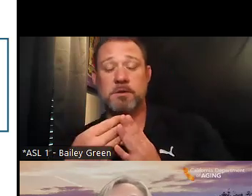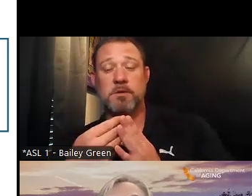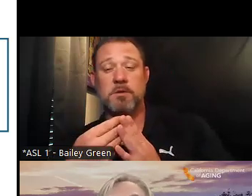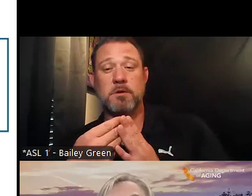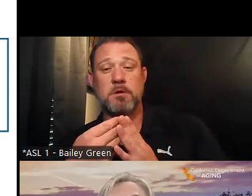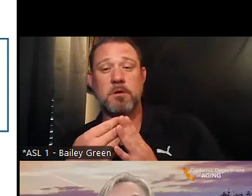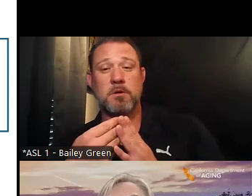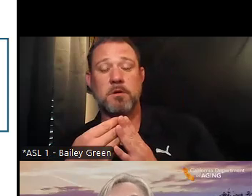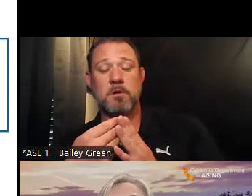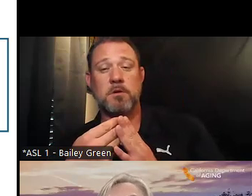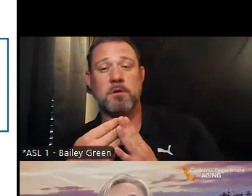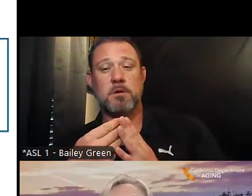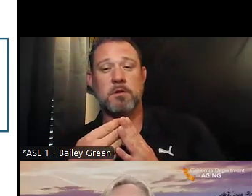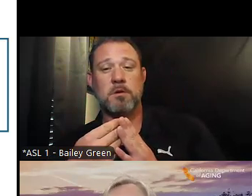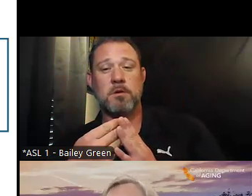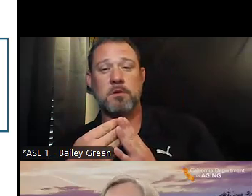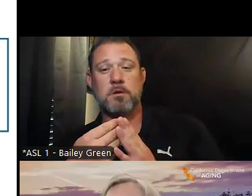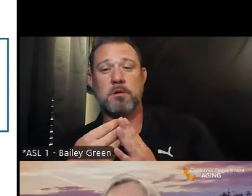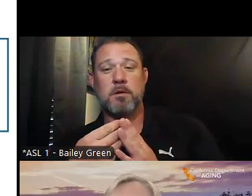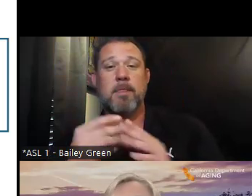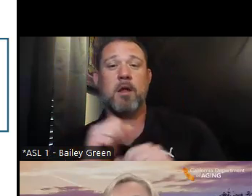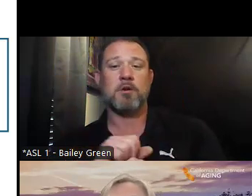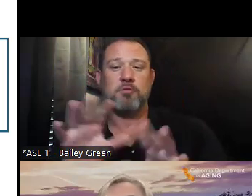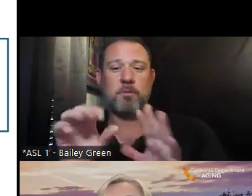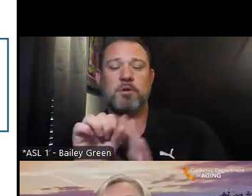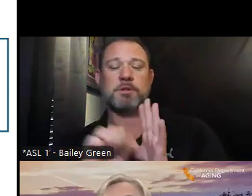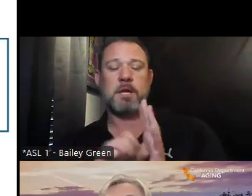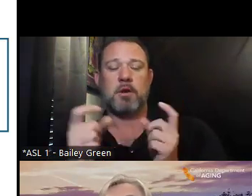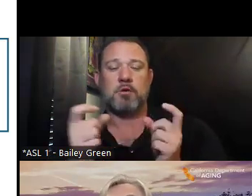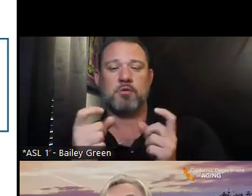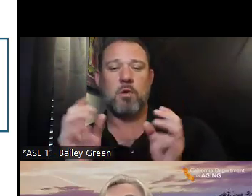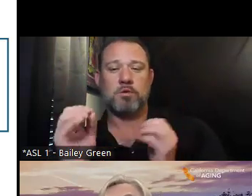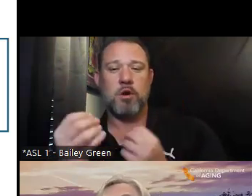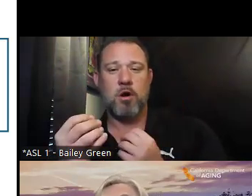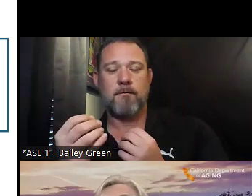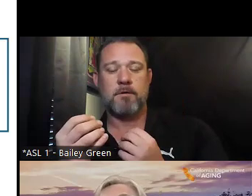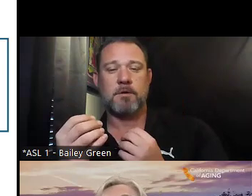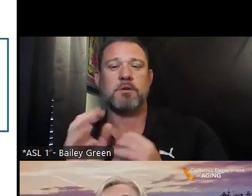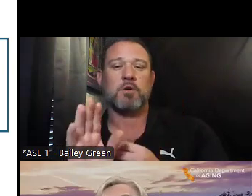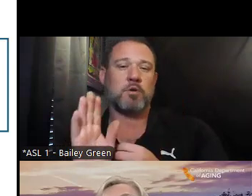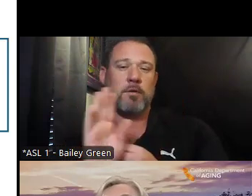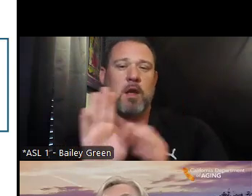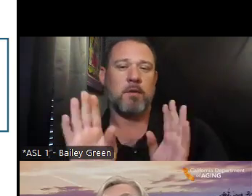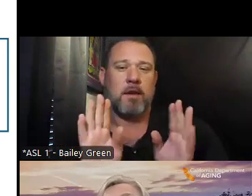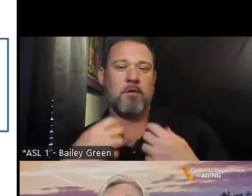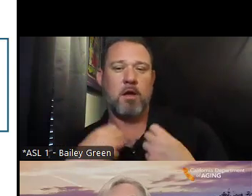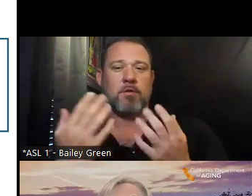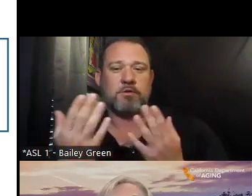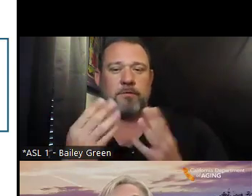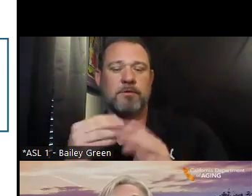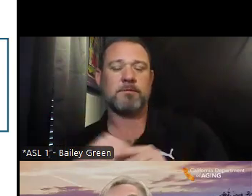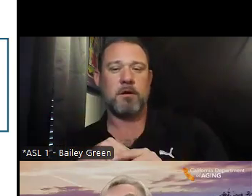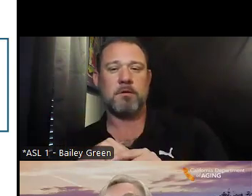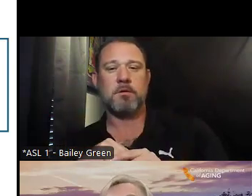that are distributed from the state controller's office into their behavioral health services